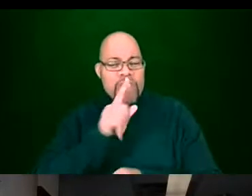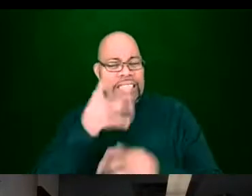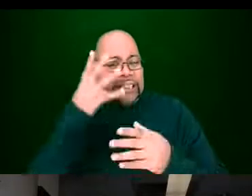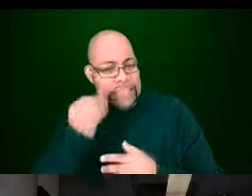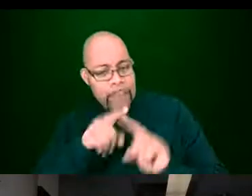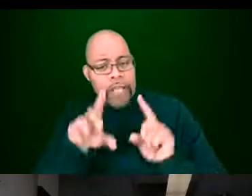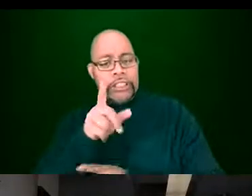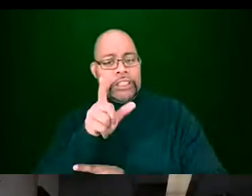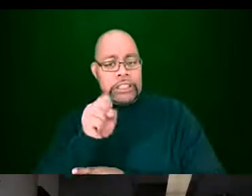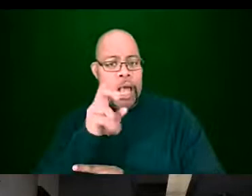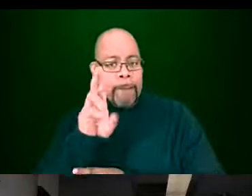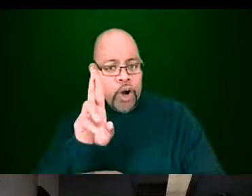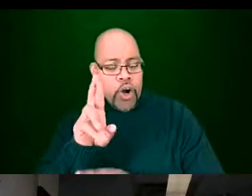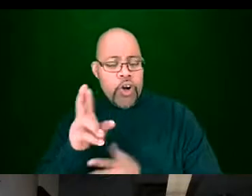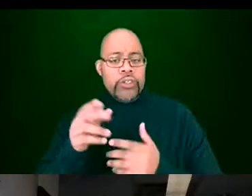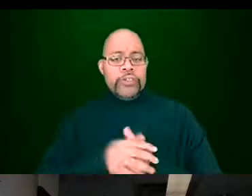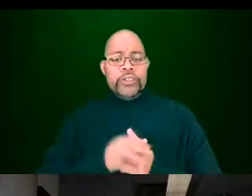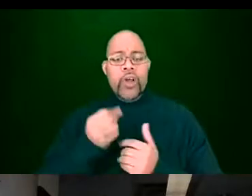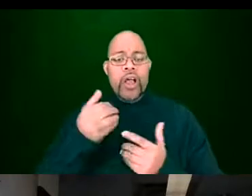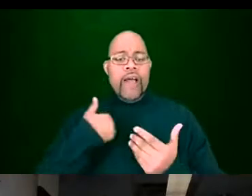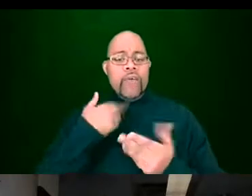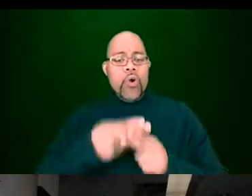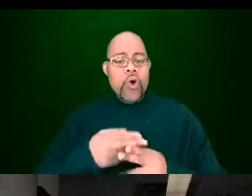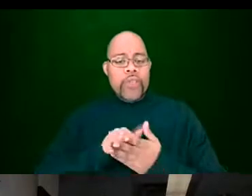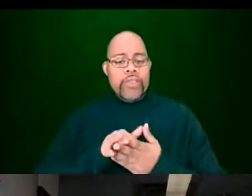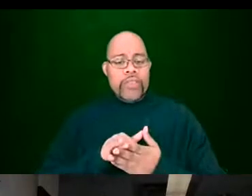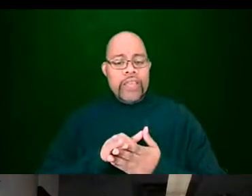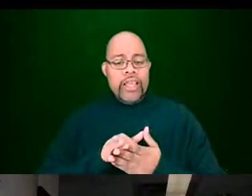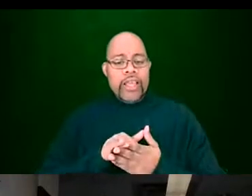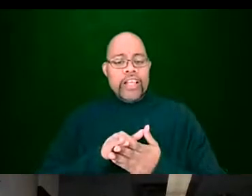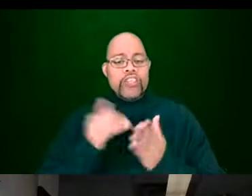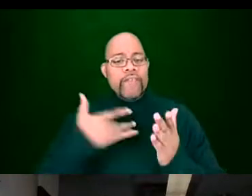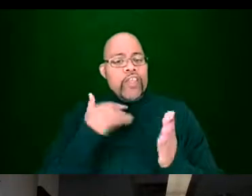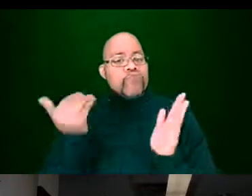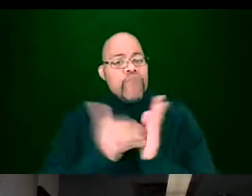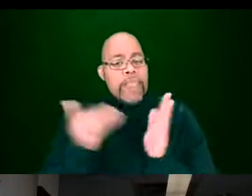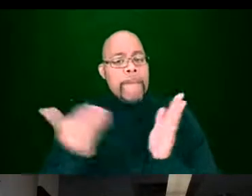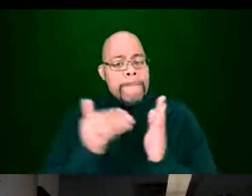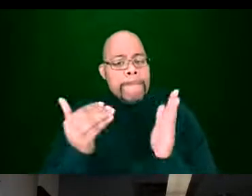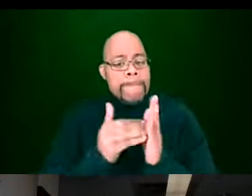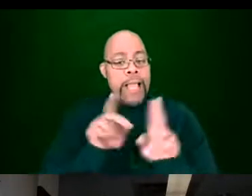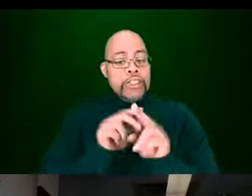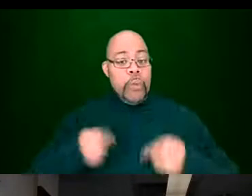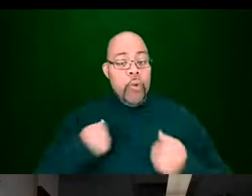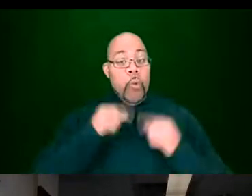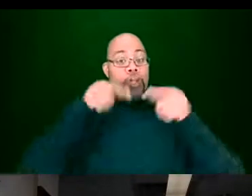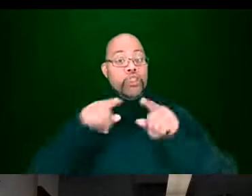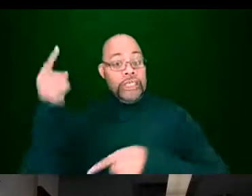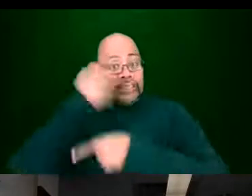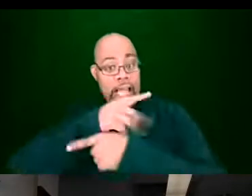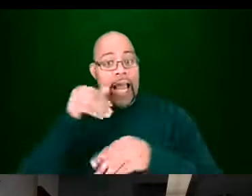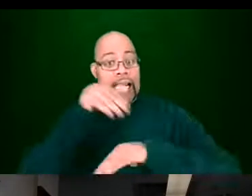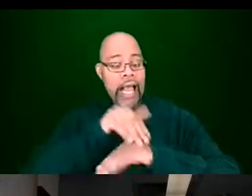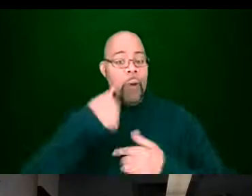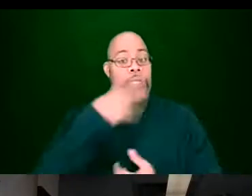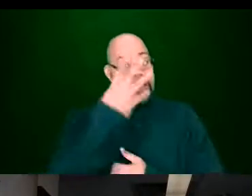at certain times of the day. So we all have what's known as circadian rhythms, where we, as humans, we are awake during the day, and then of course at night we're